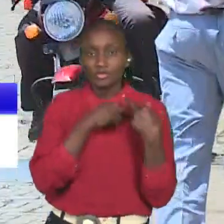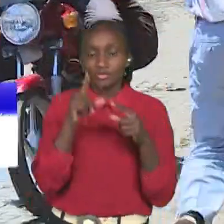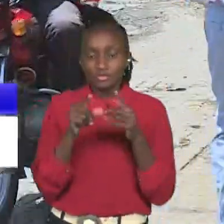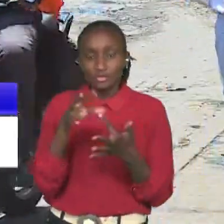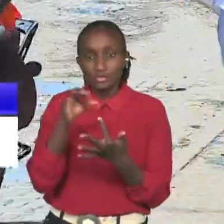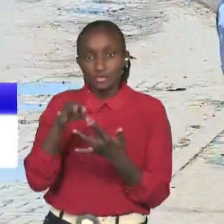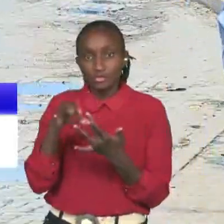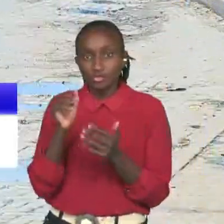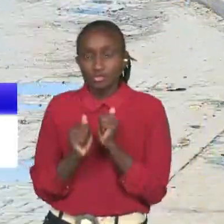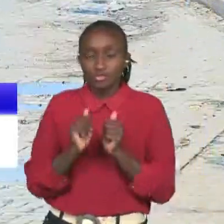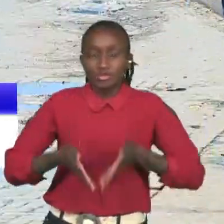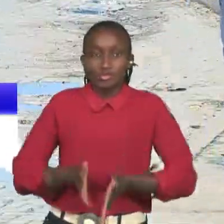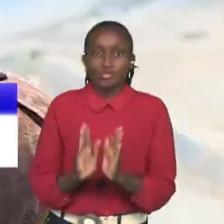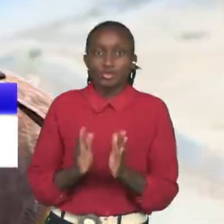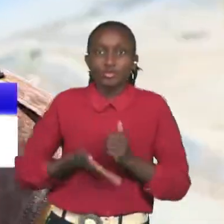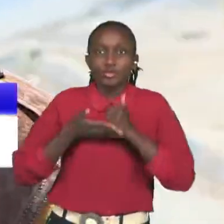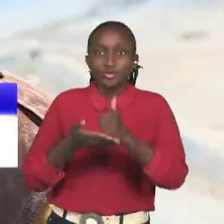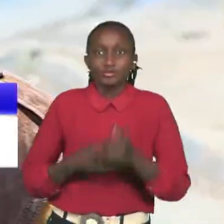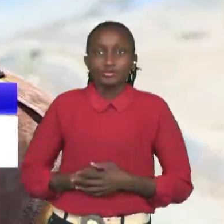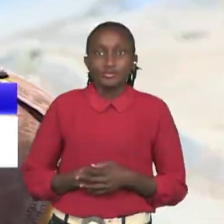which method will best suit them.